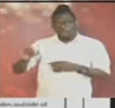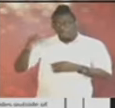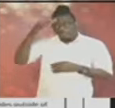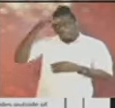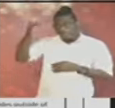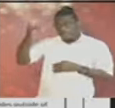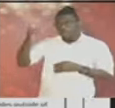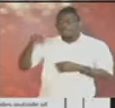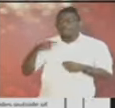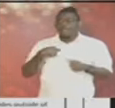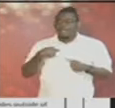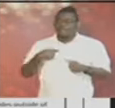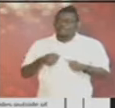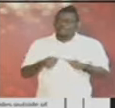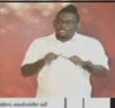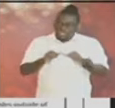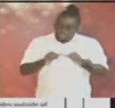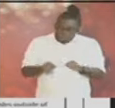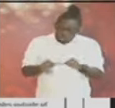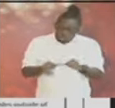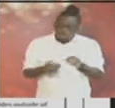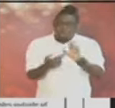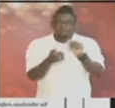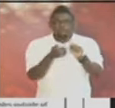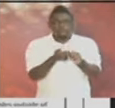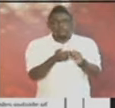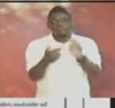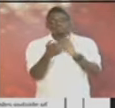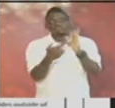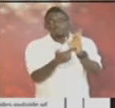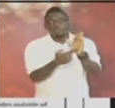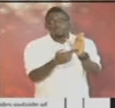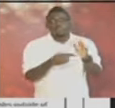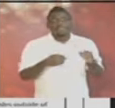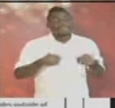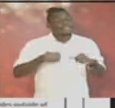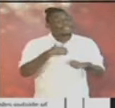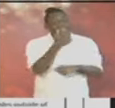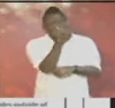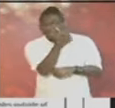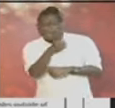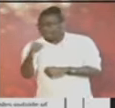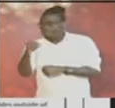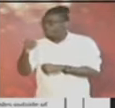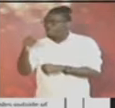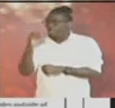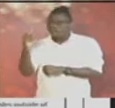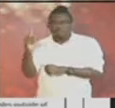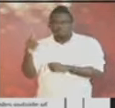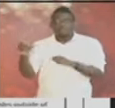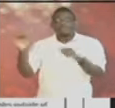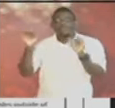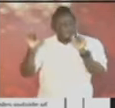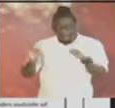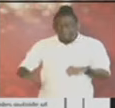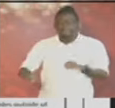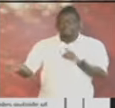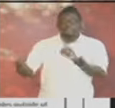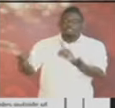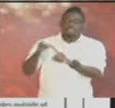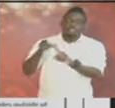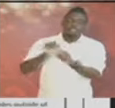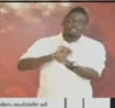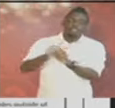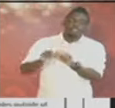quite easy for someone, anyone, to contract COVID-19 and share it with persons, be it in a family or be